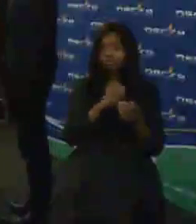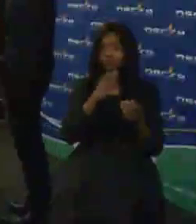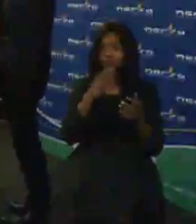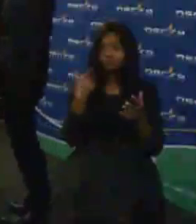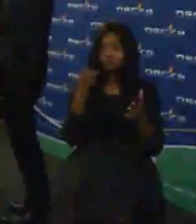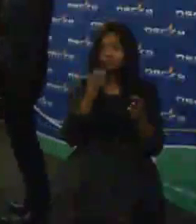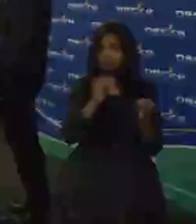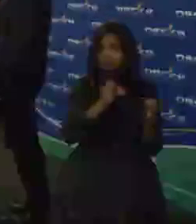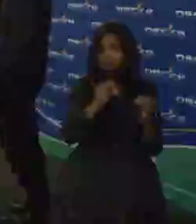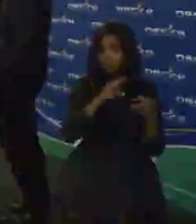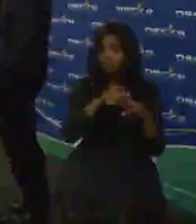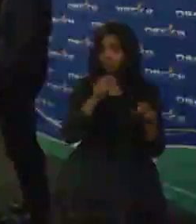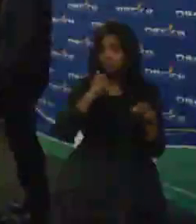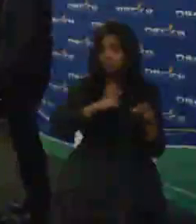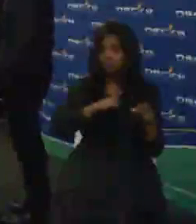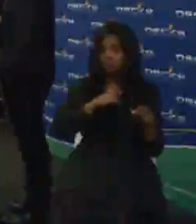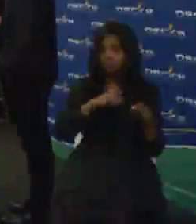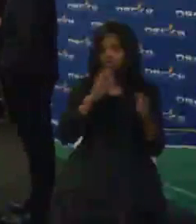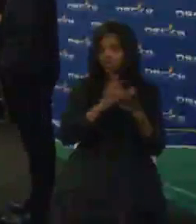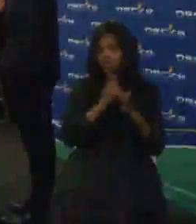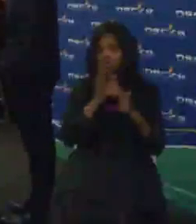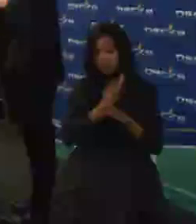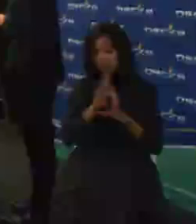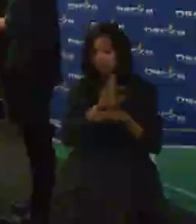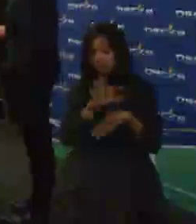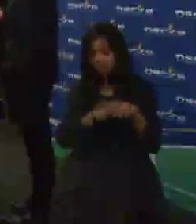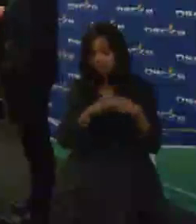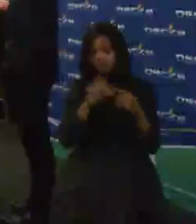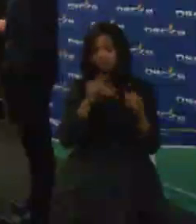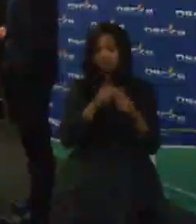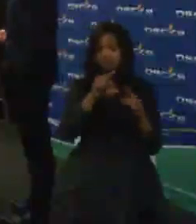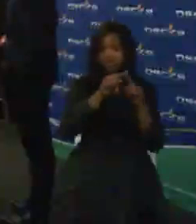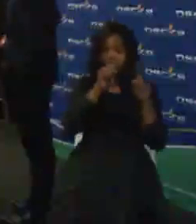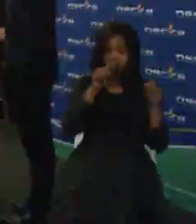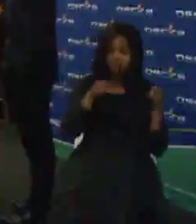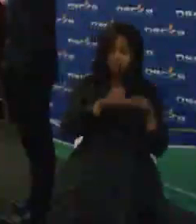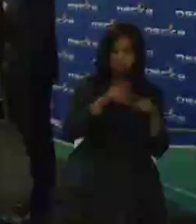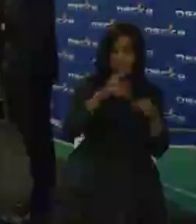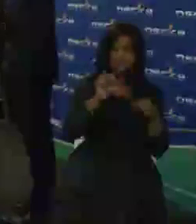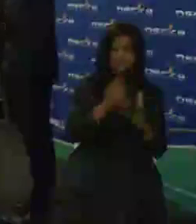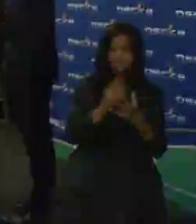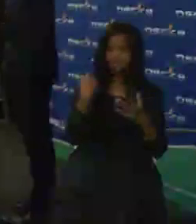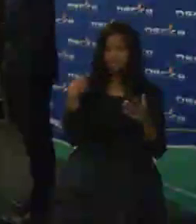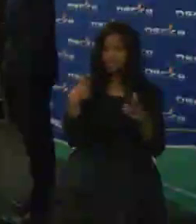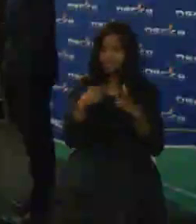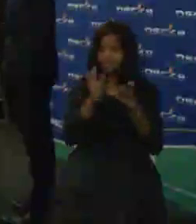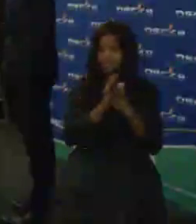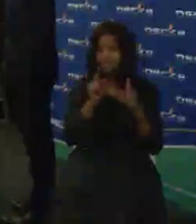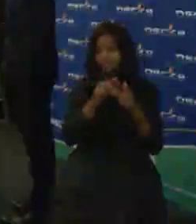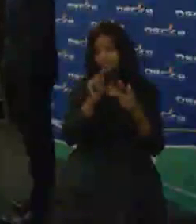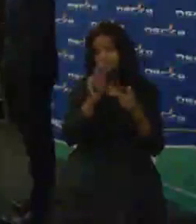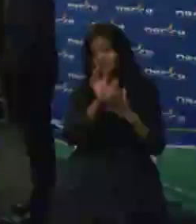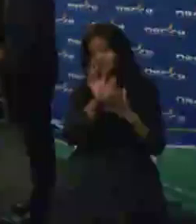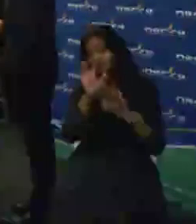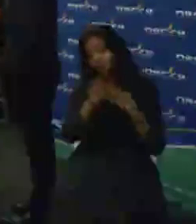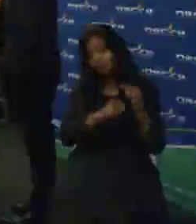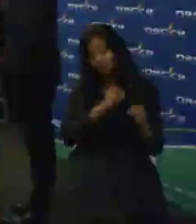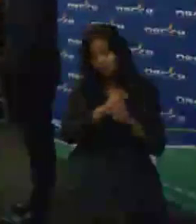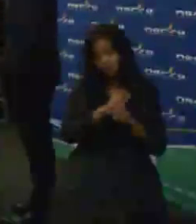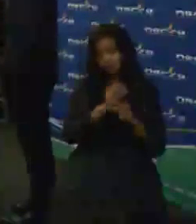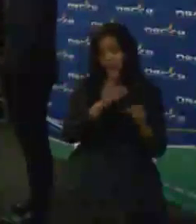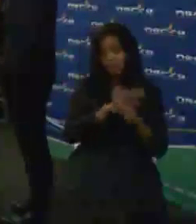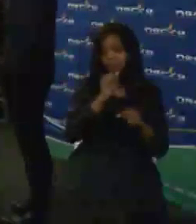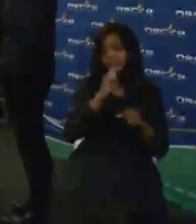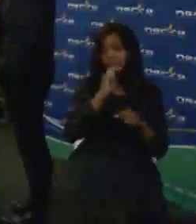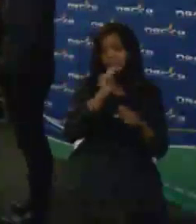vast move indeed from municipalities and from private landlords towards prepaid has happened over the course of the last 10 to 15 years. Indeed, it is